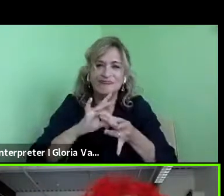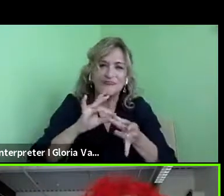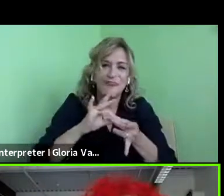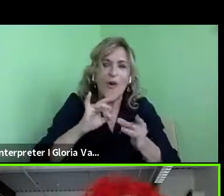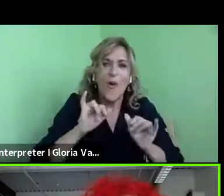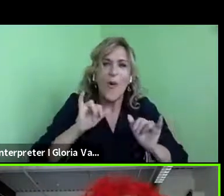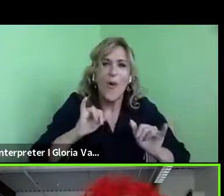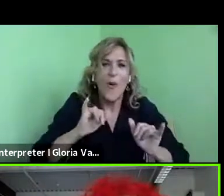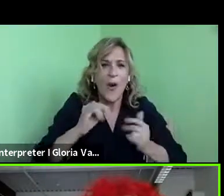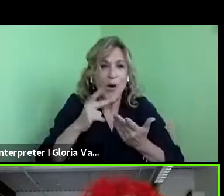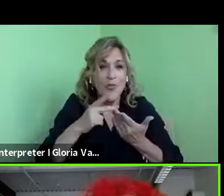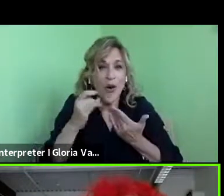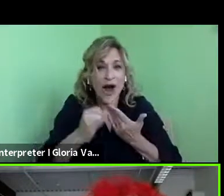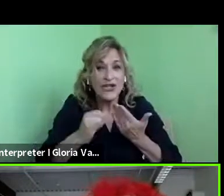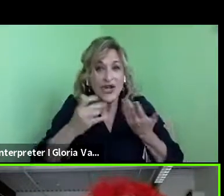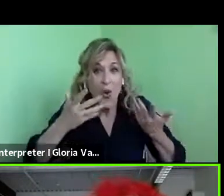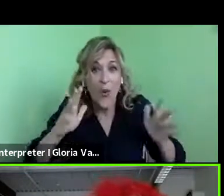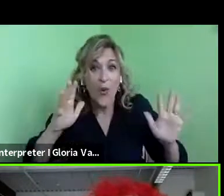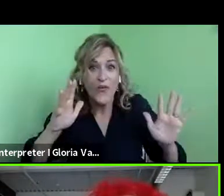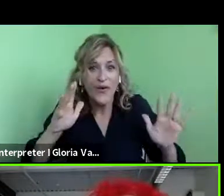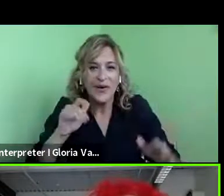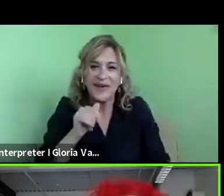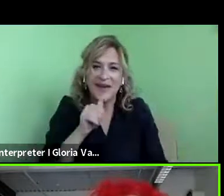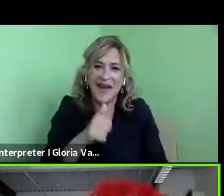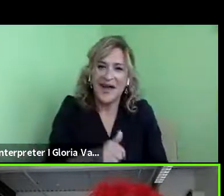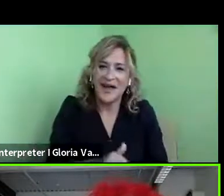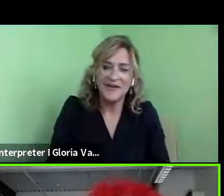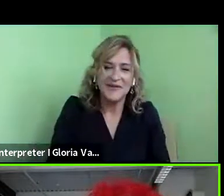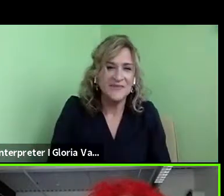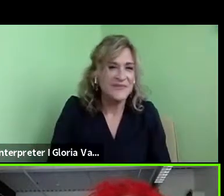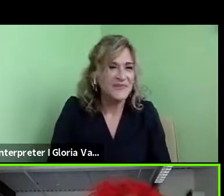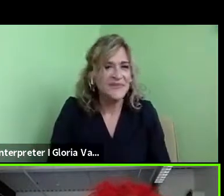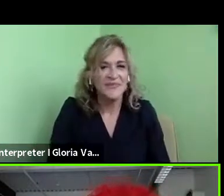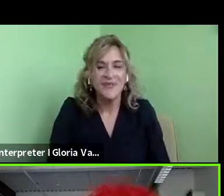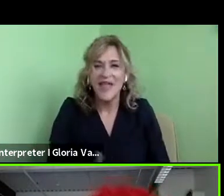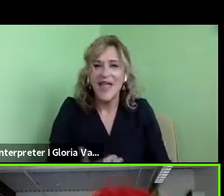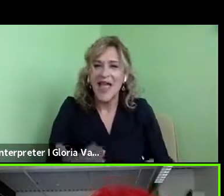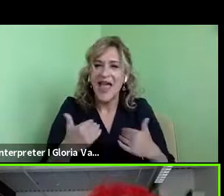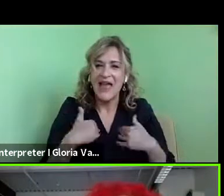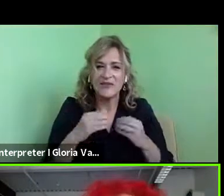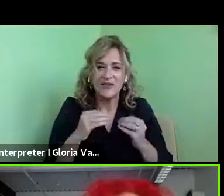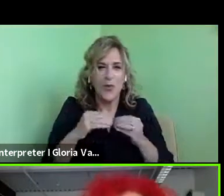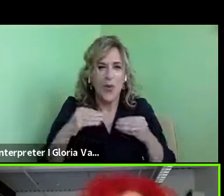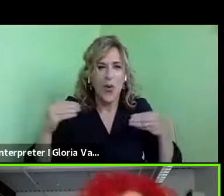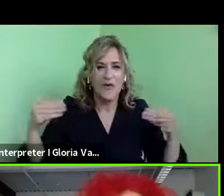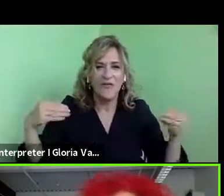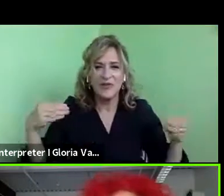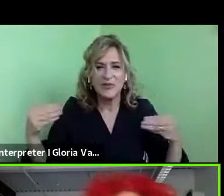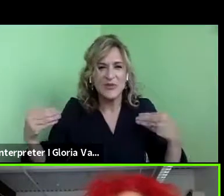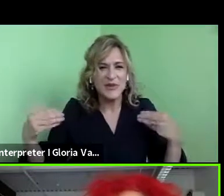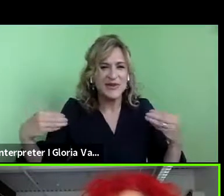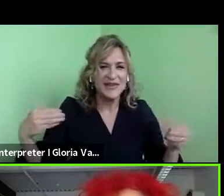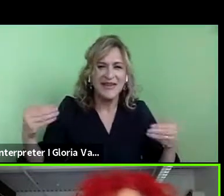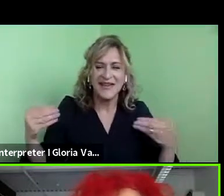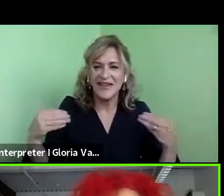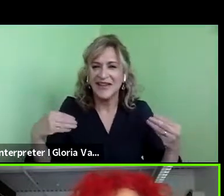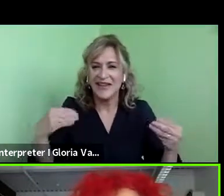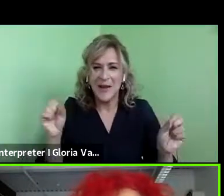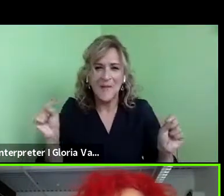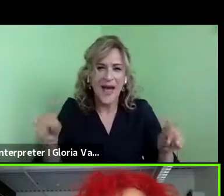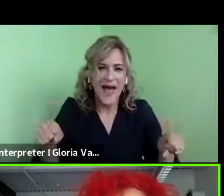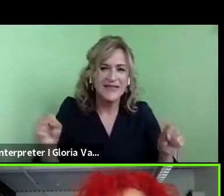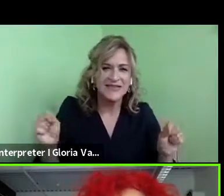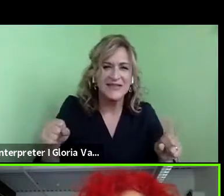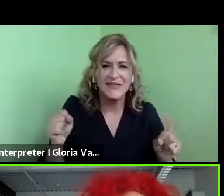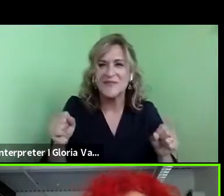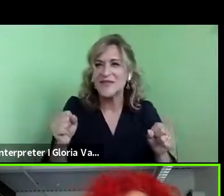over. You know, and it just has so much elasticity and capacity, and like, where can